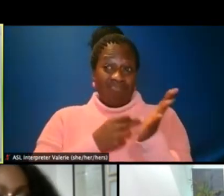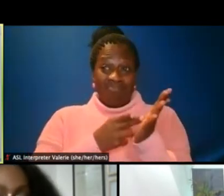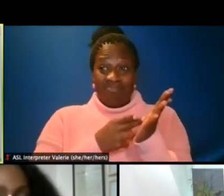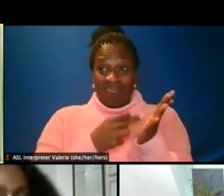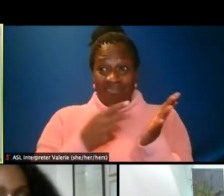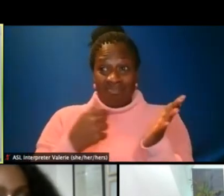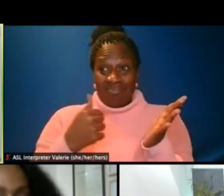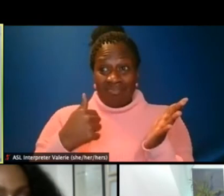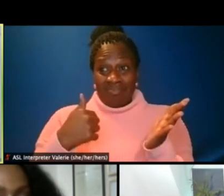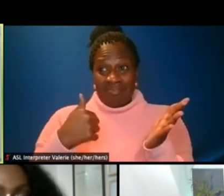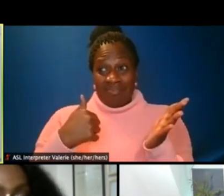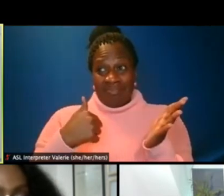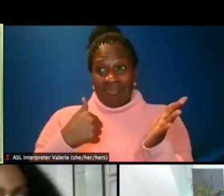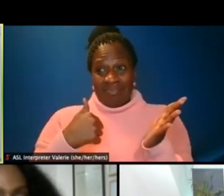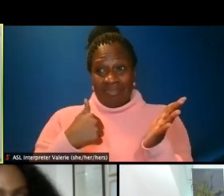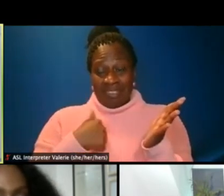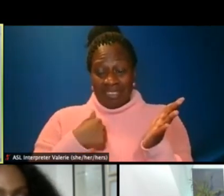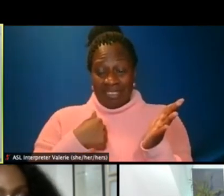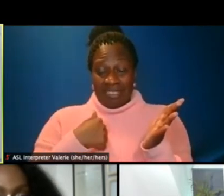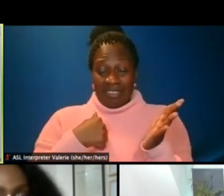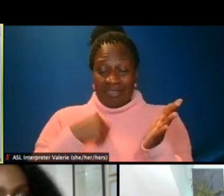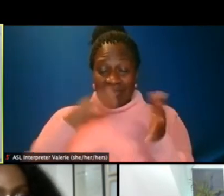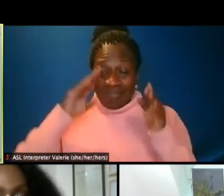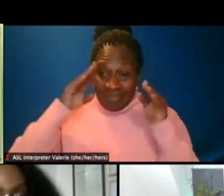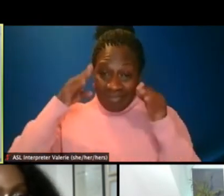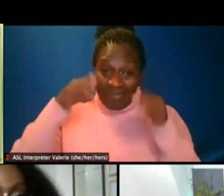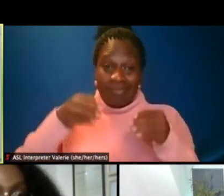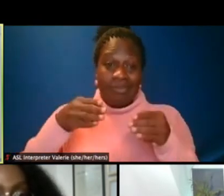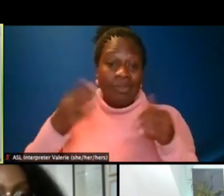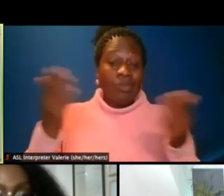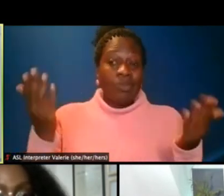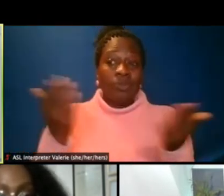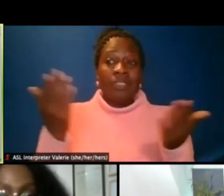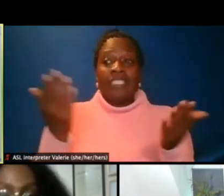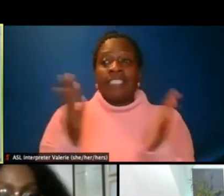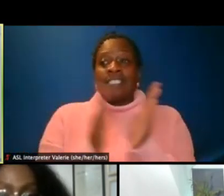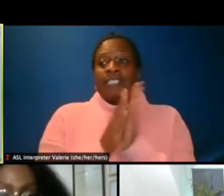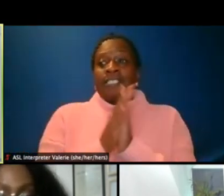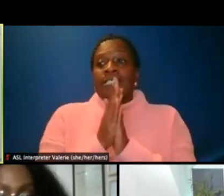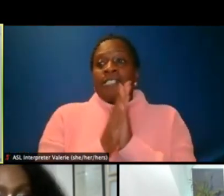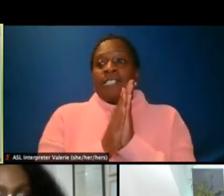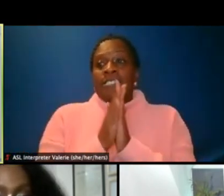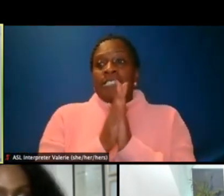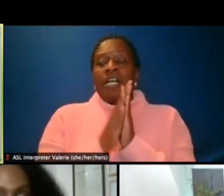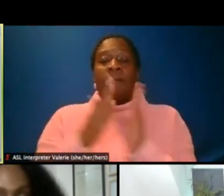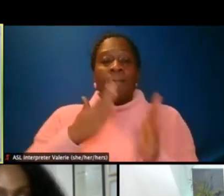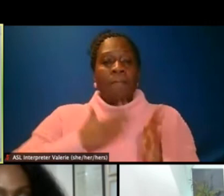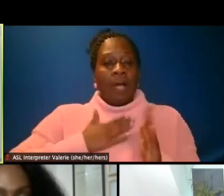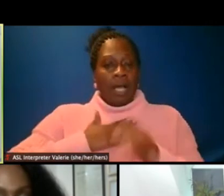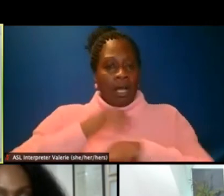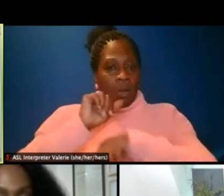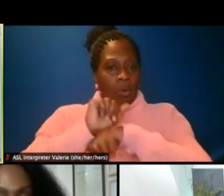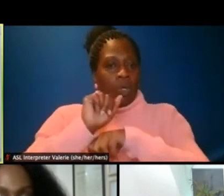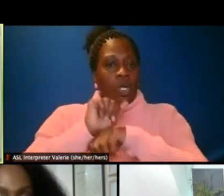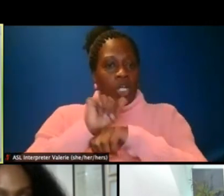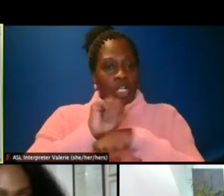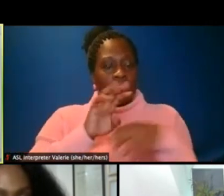I'm definitely 10 toes deep down on is that my work is